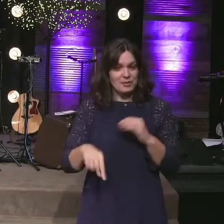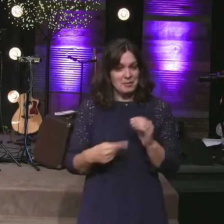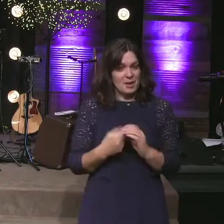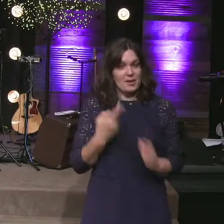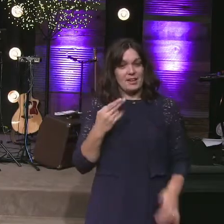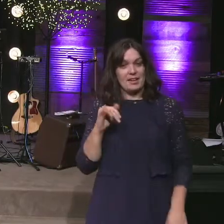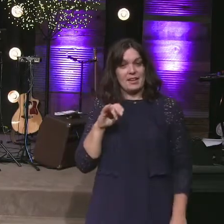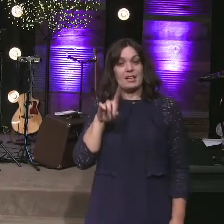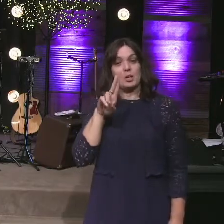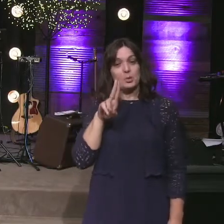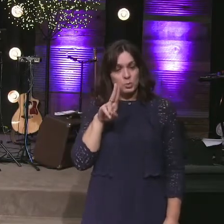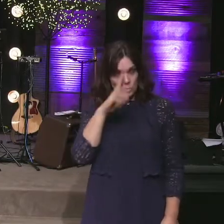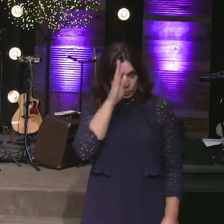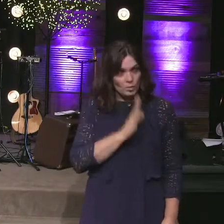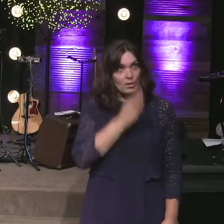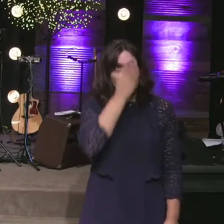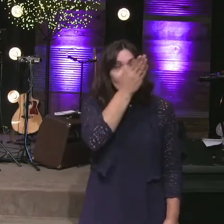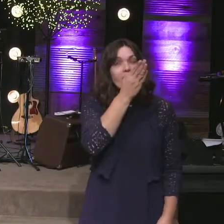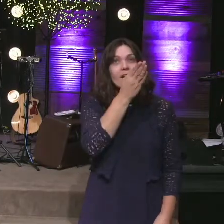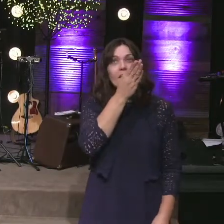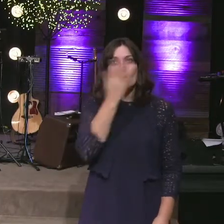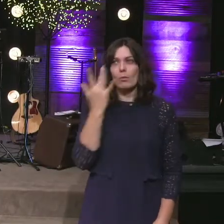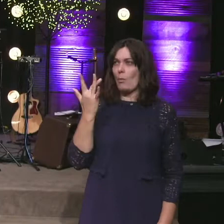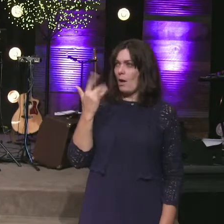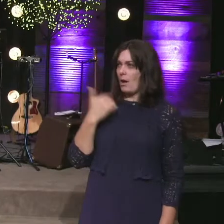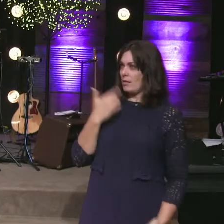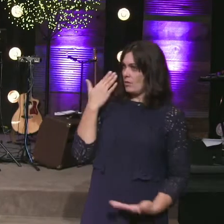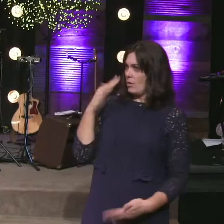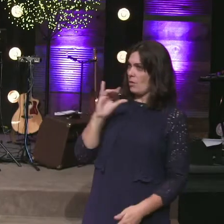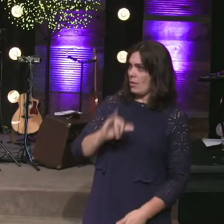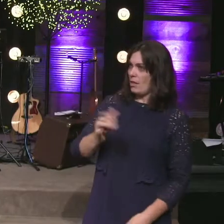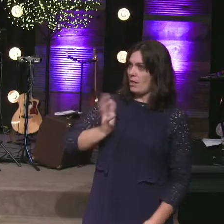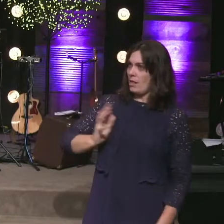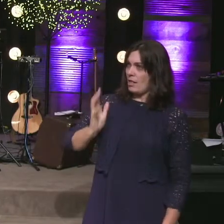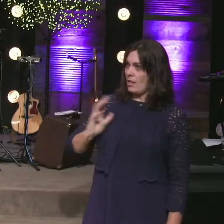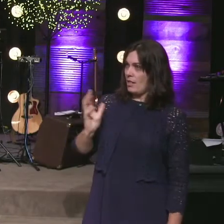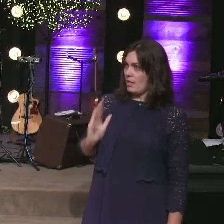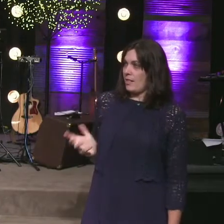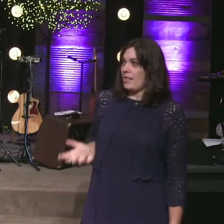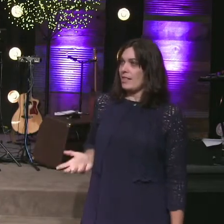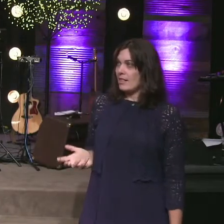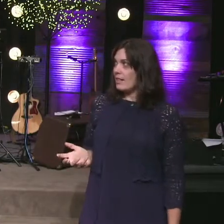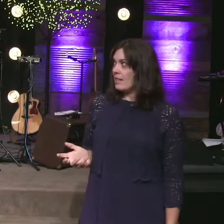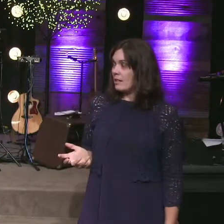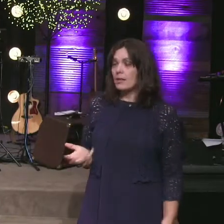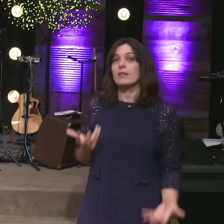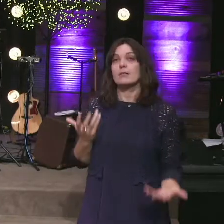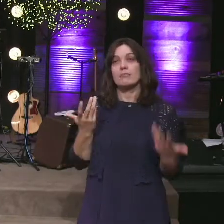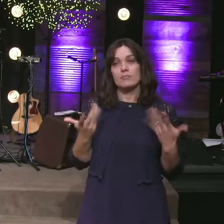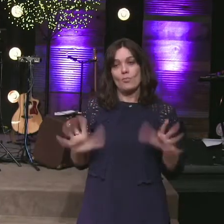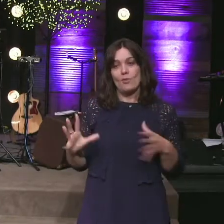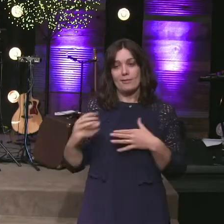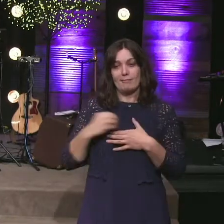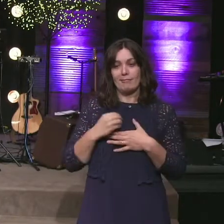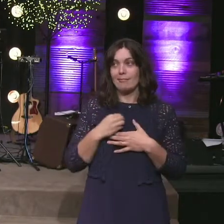god. How come I didn't know that? It's in me.